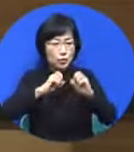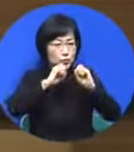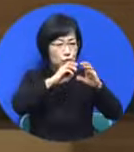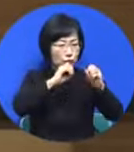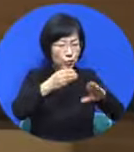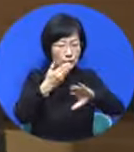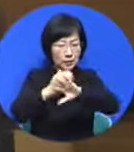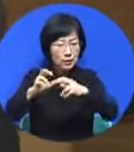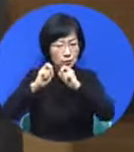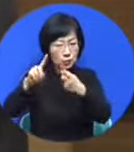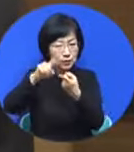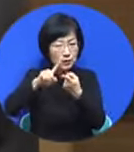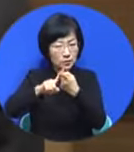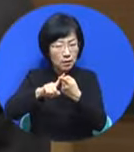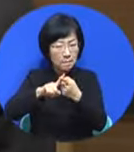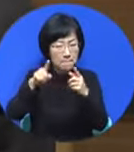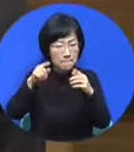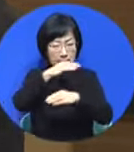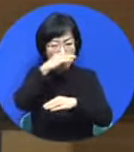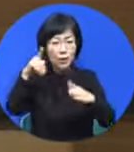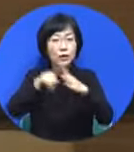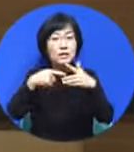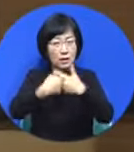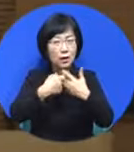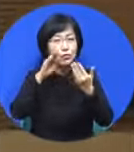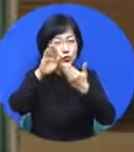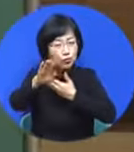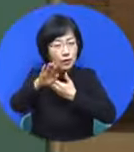Taking this, many of our missionaries have to have their meetings.